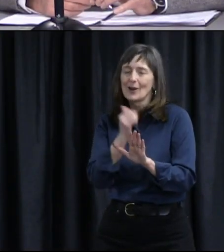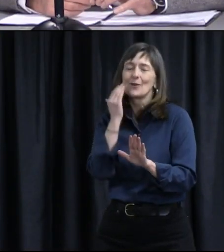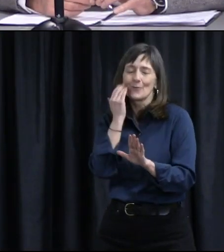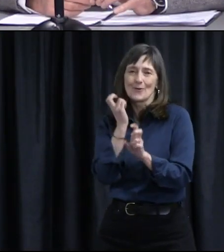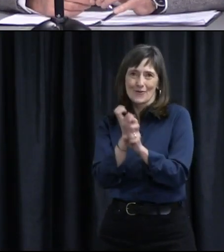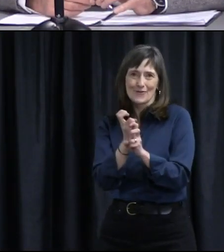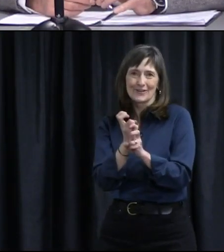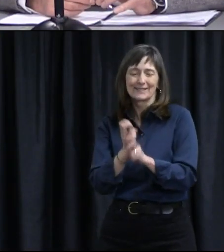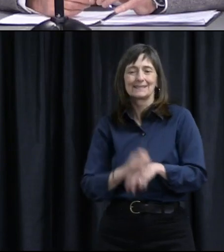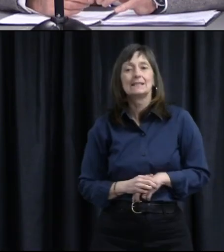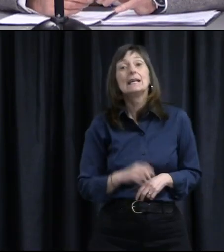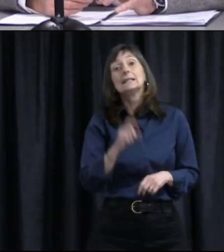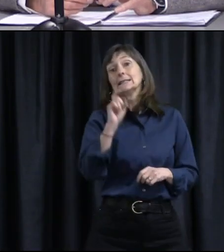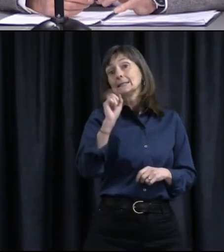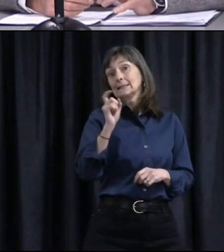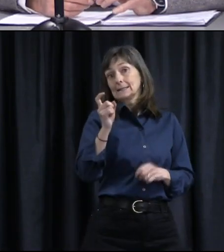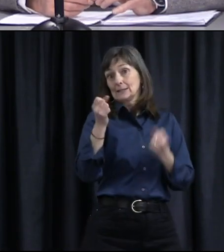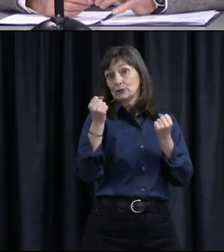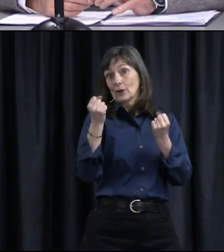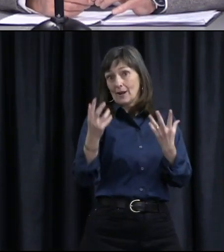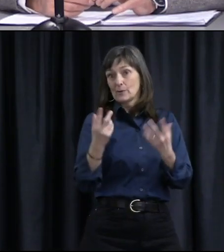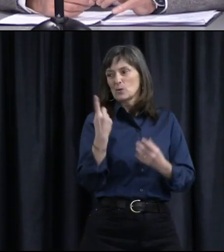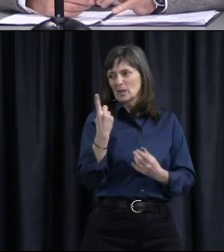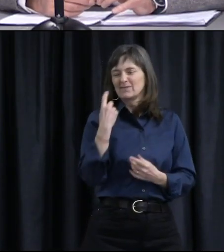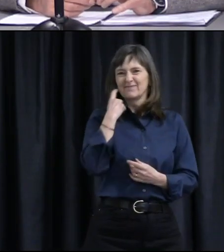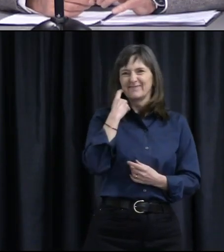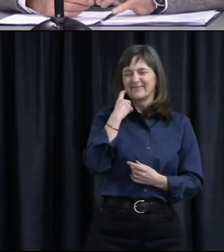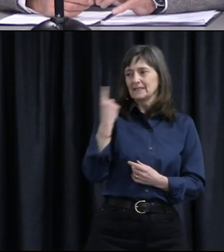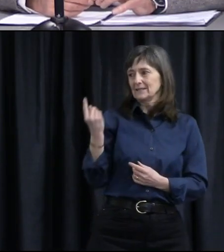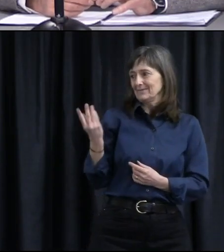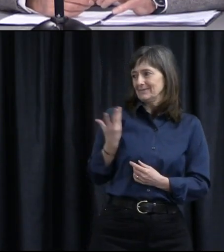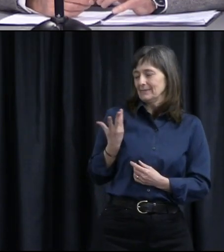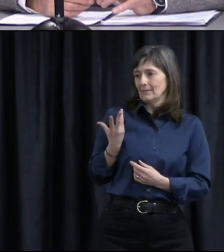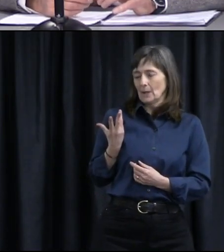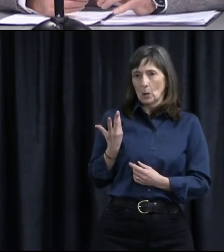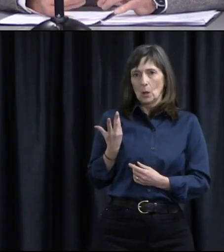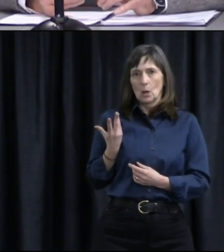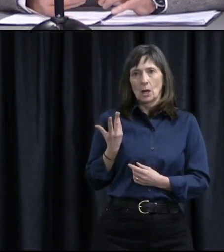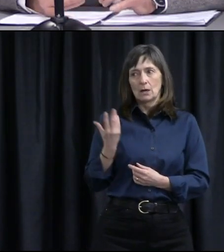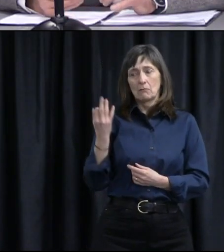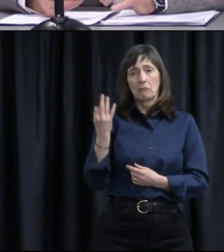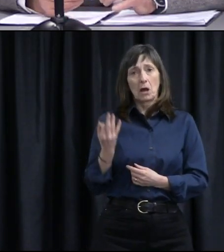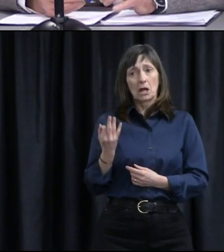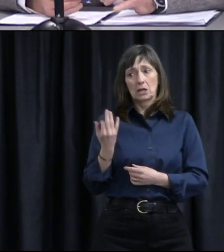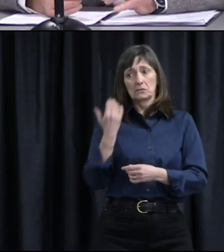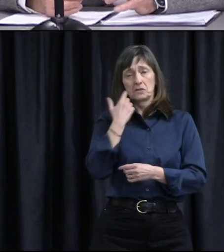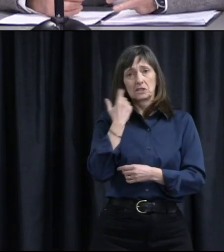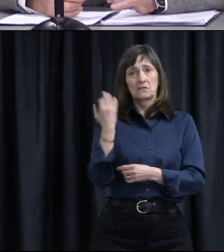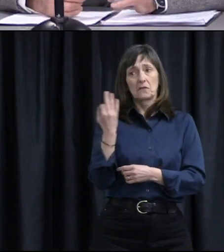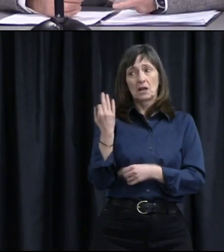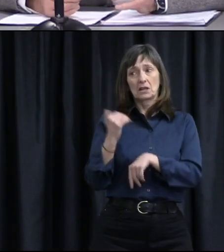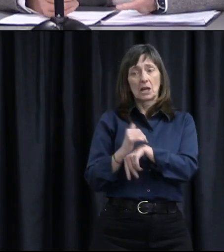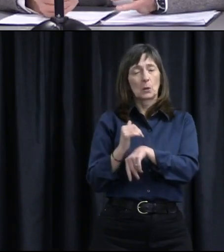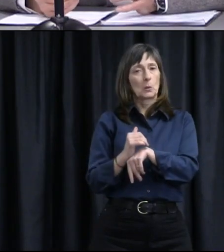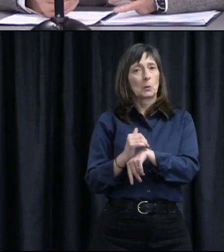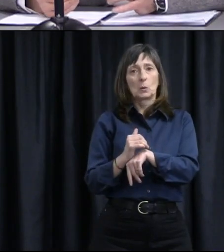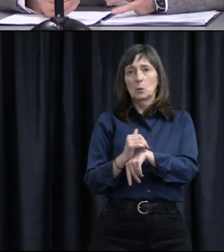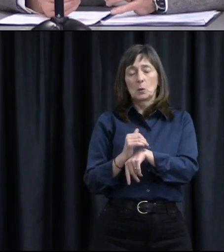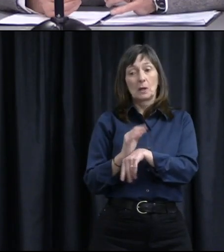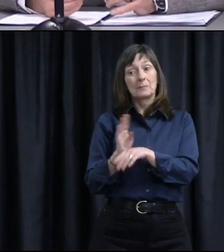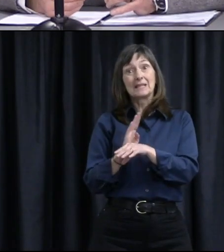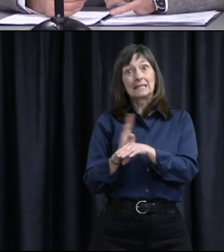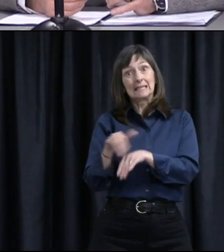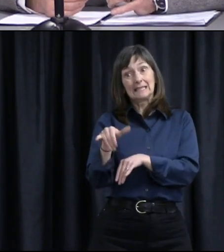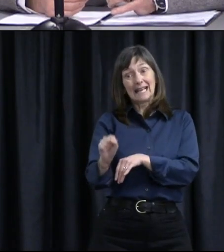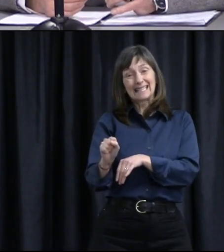The cab drivers in St. John's last night tell me that their Friday night was as busy as most Friday nights, only instead of going to pubs and